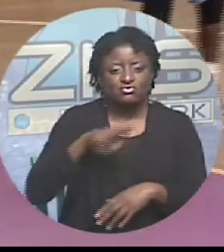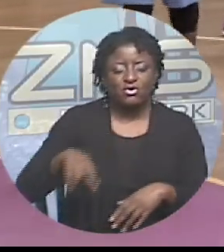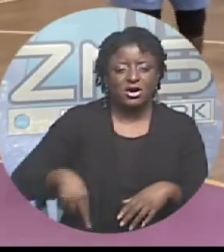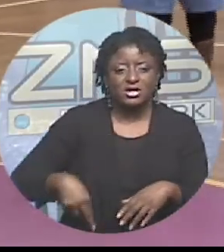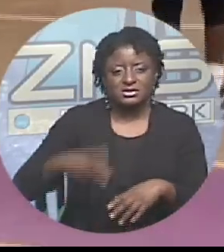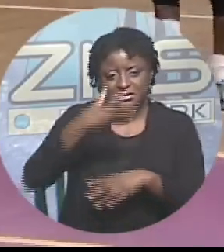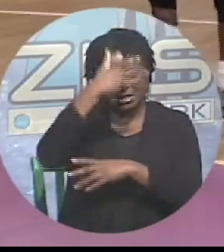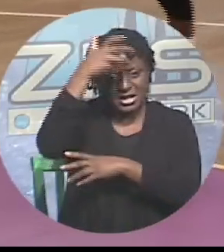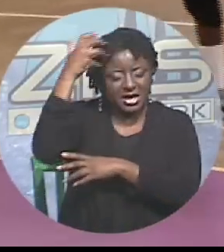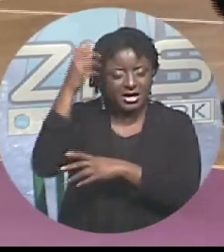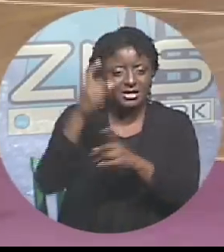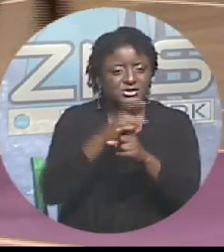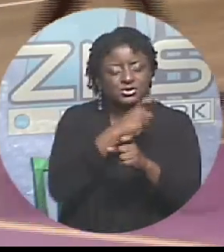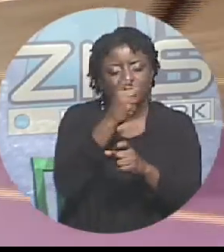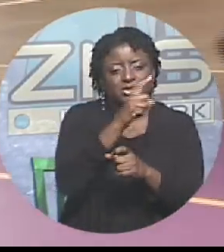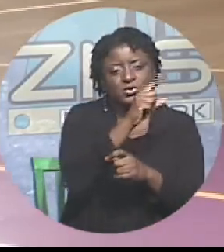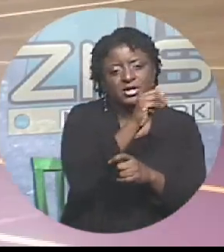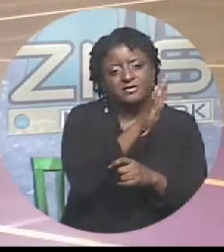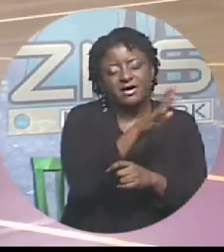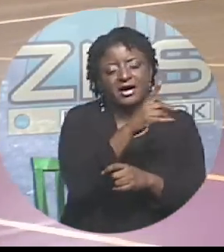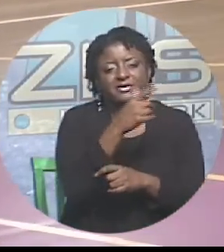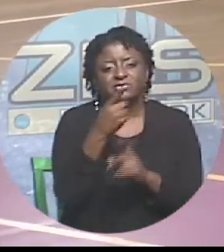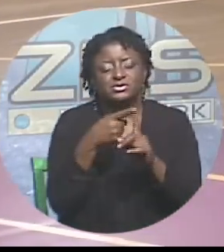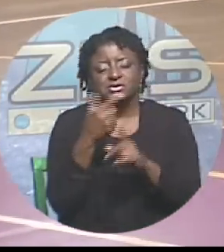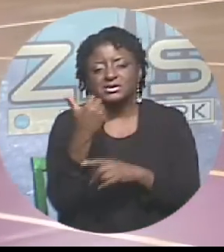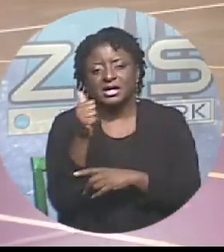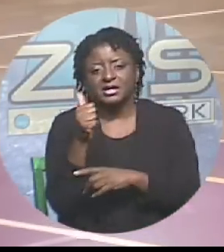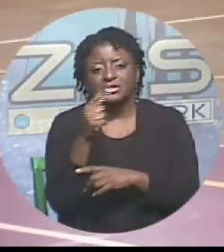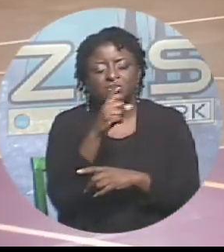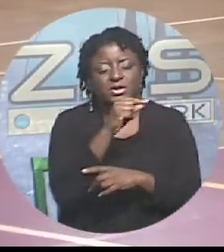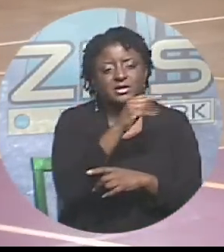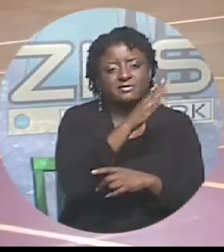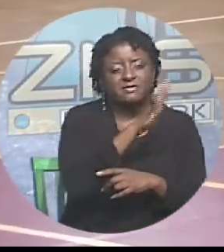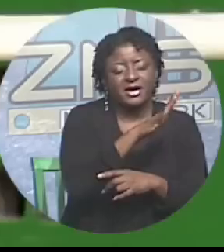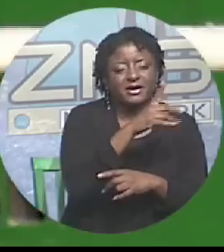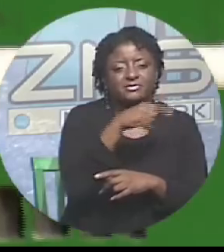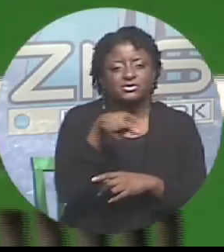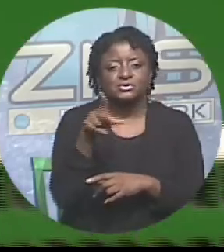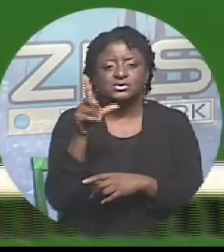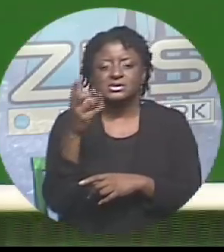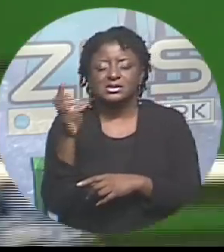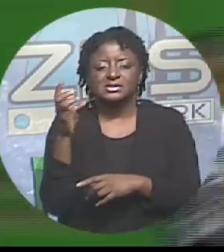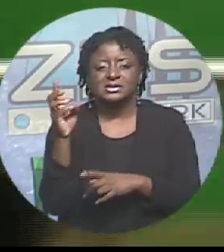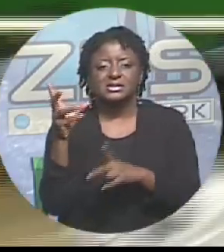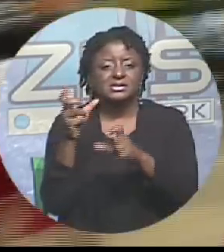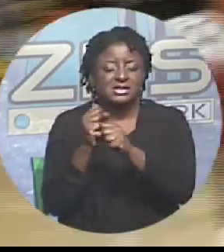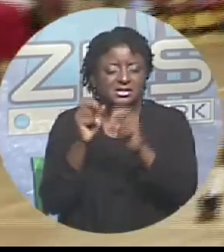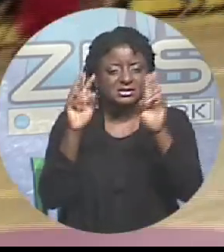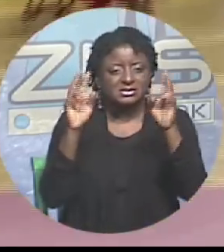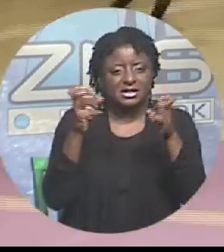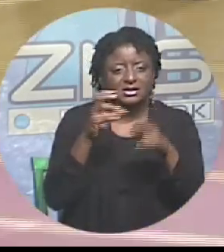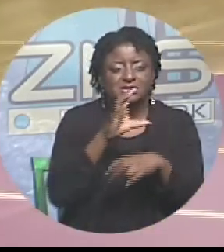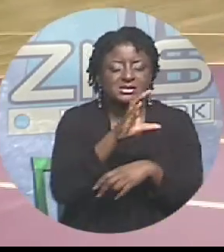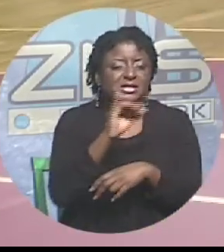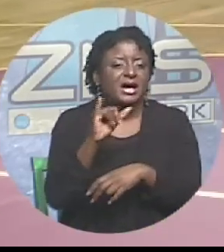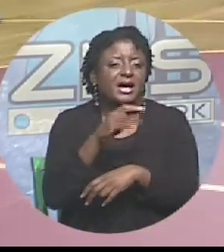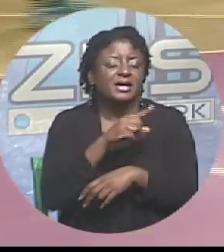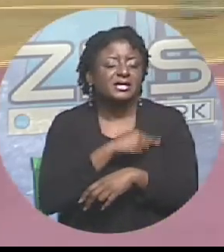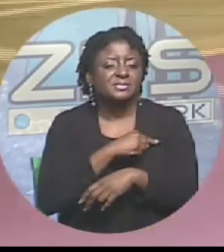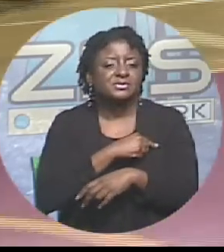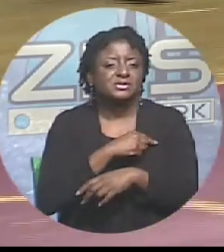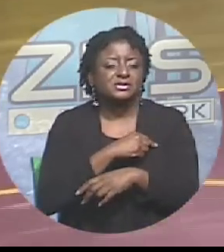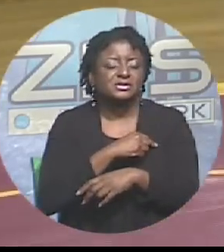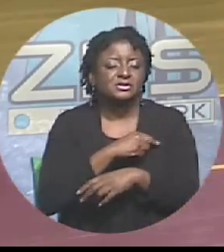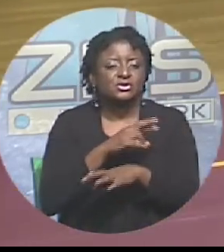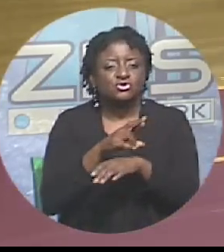straight sets 25-10, 25-16 to take the title. the C.I. Gibson Rattlers senior girls on the verge